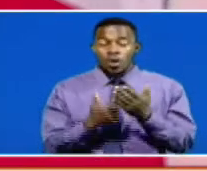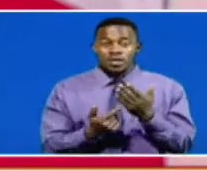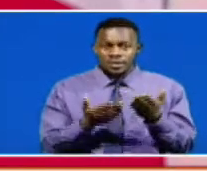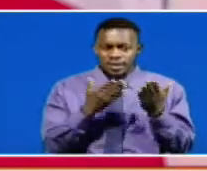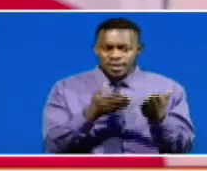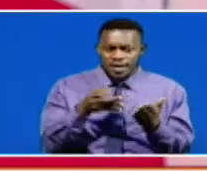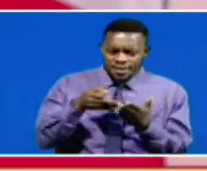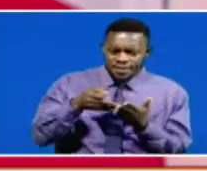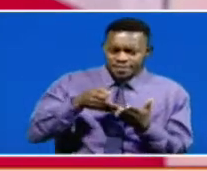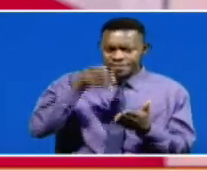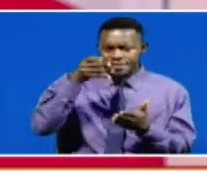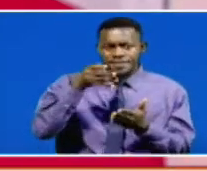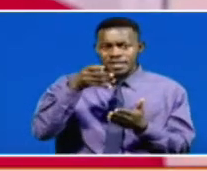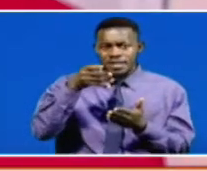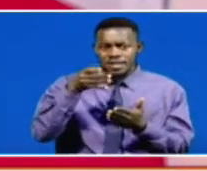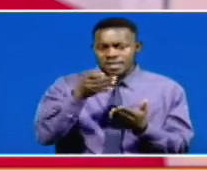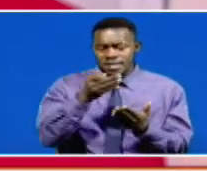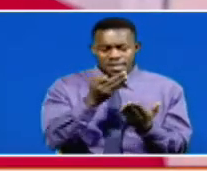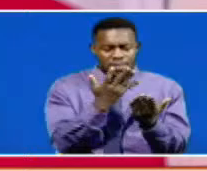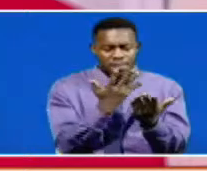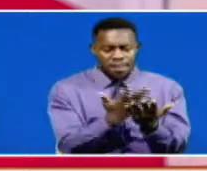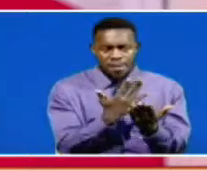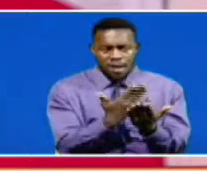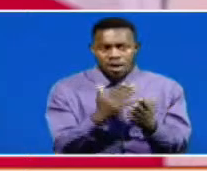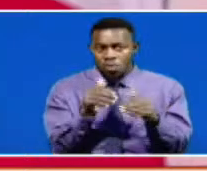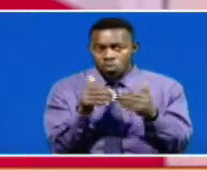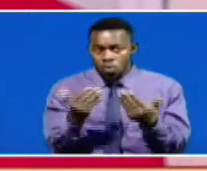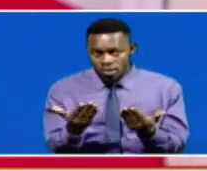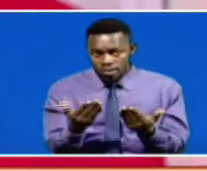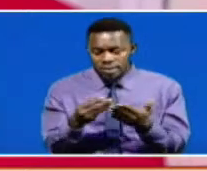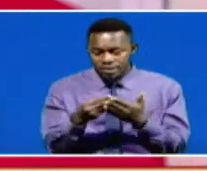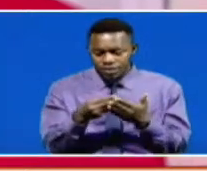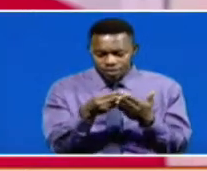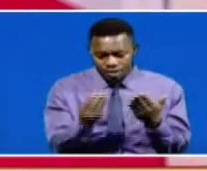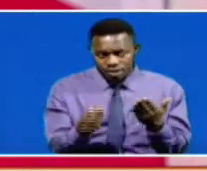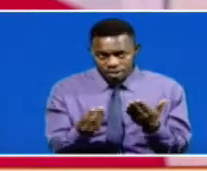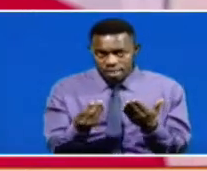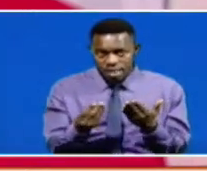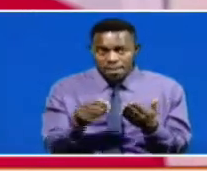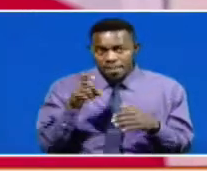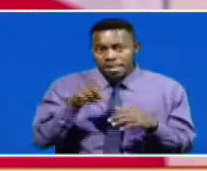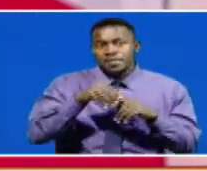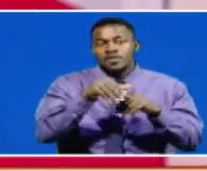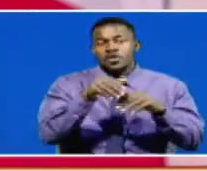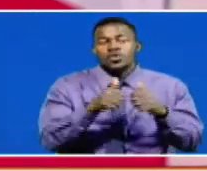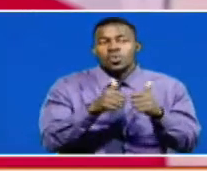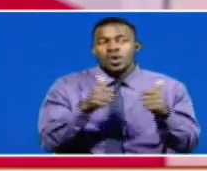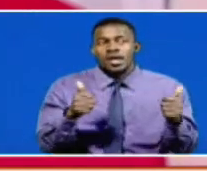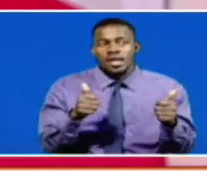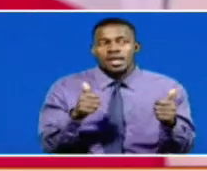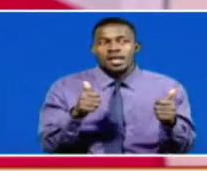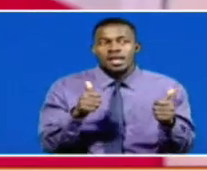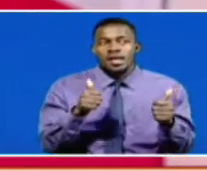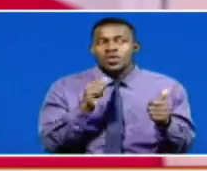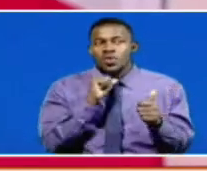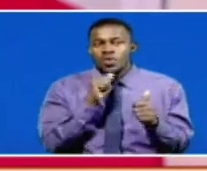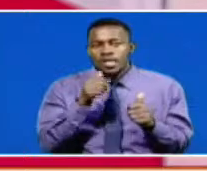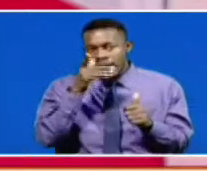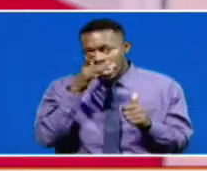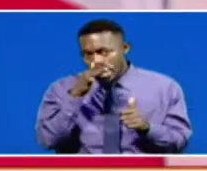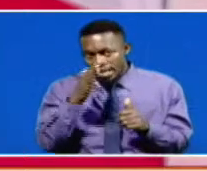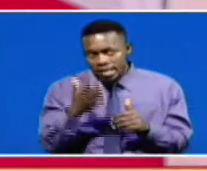part of your responsibility and your main responsibility as county directors of education and the regional